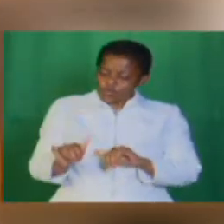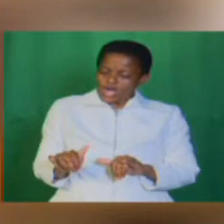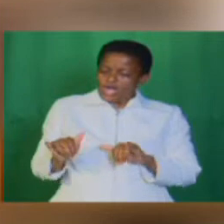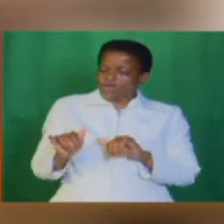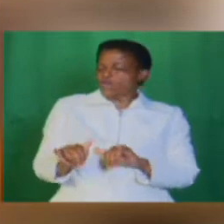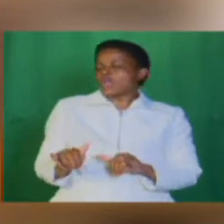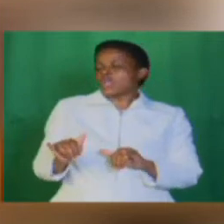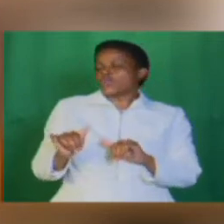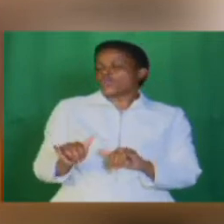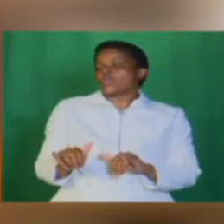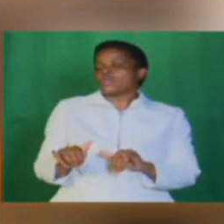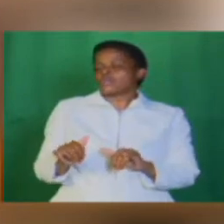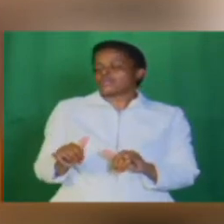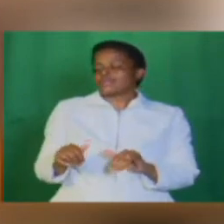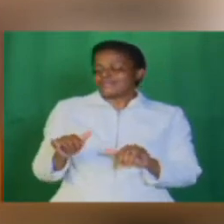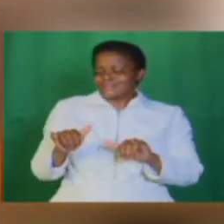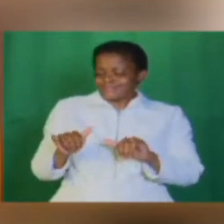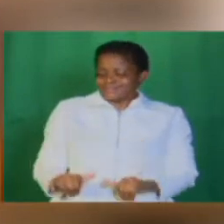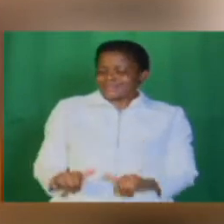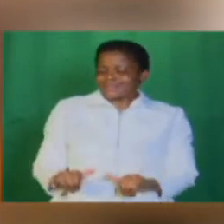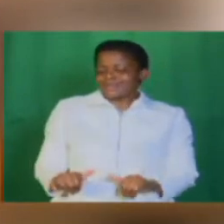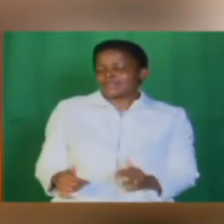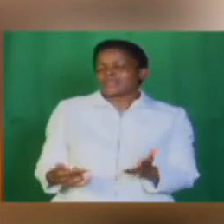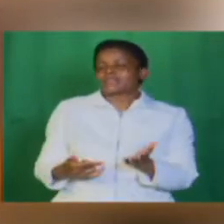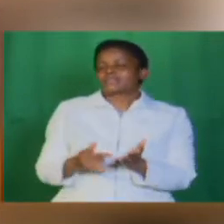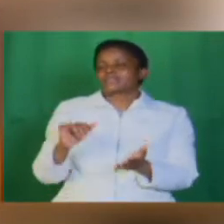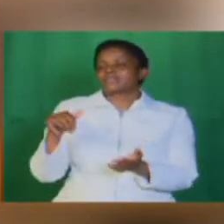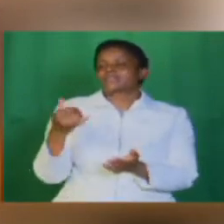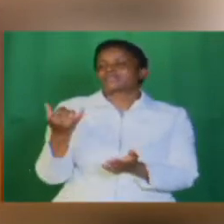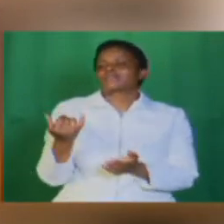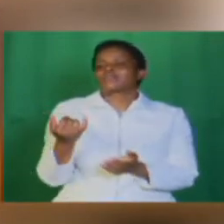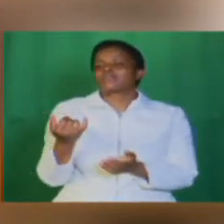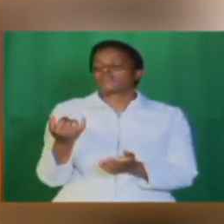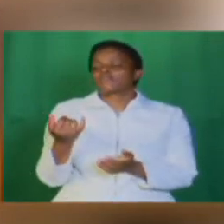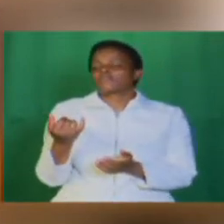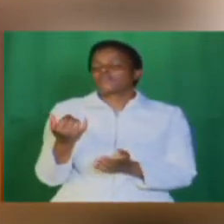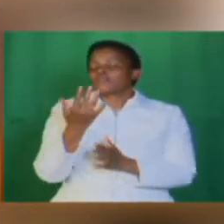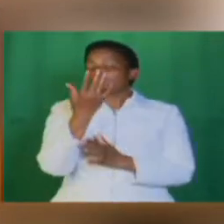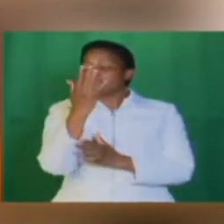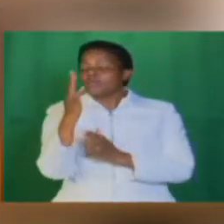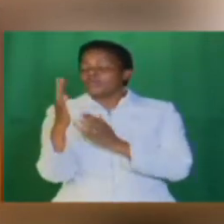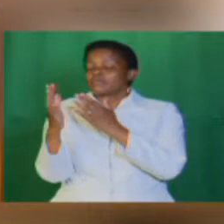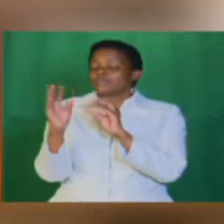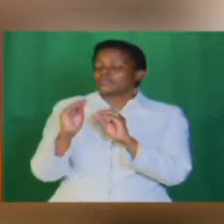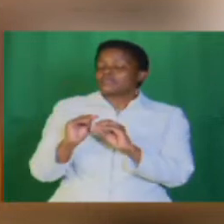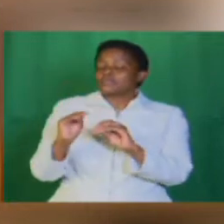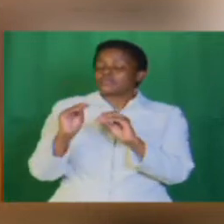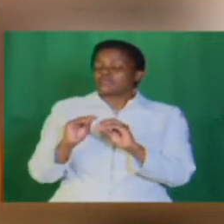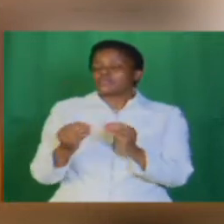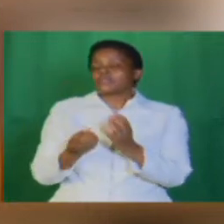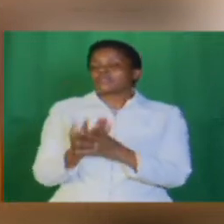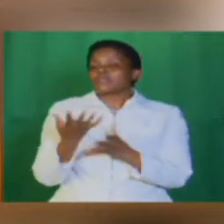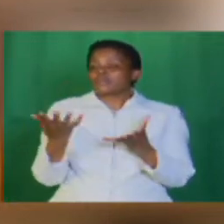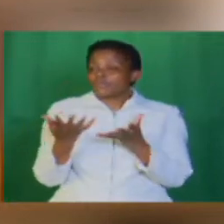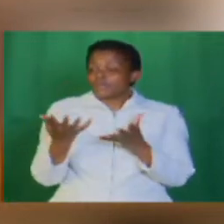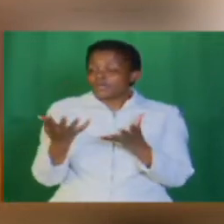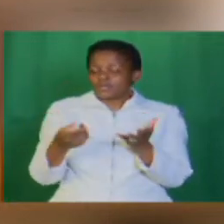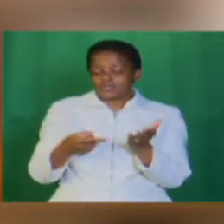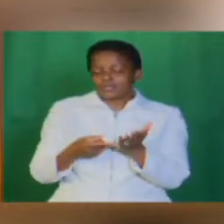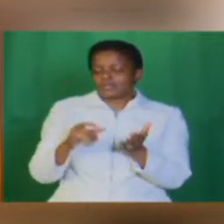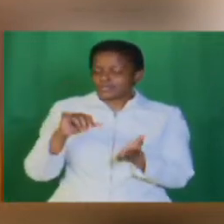about. Remember, he said the preaching should start in Jerusalem. And these people here were